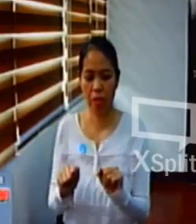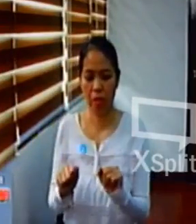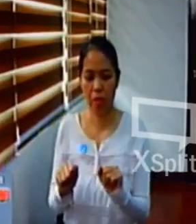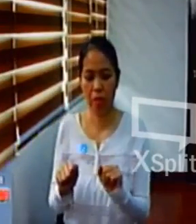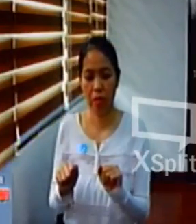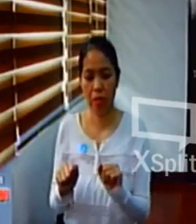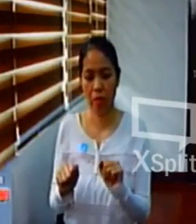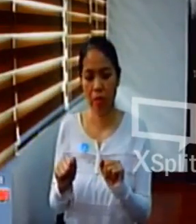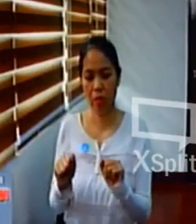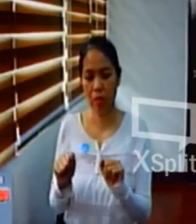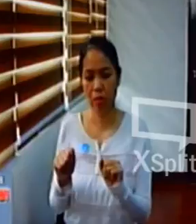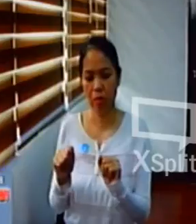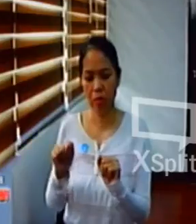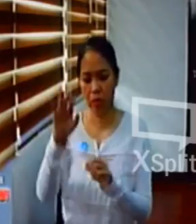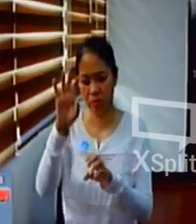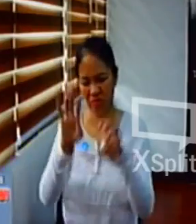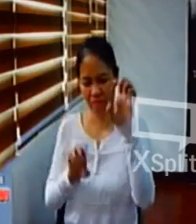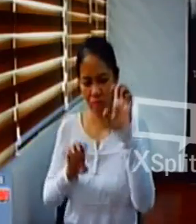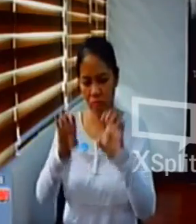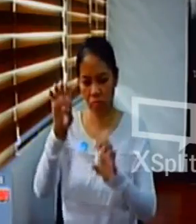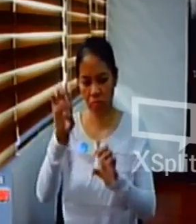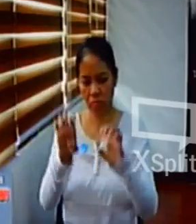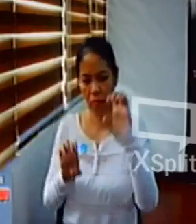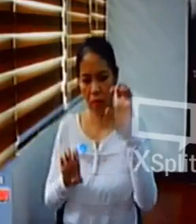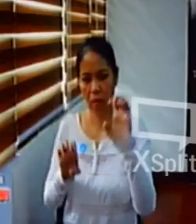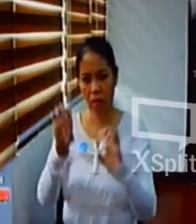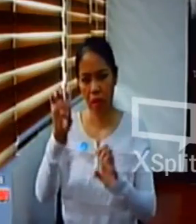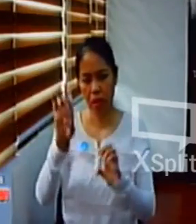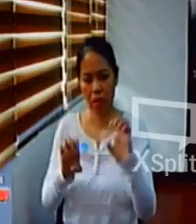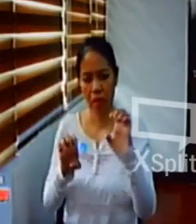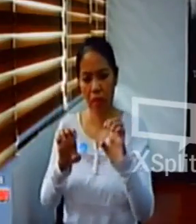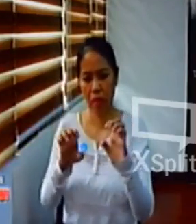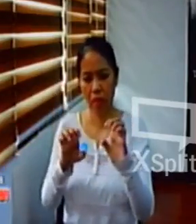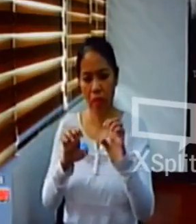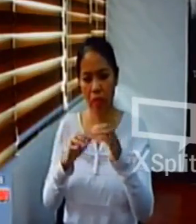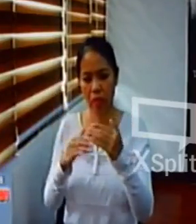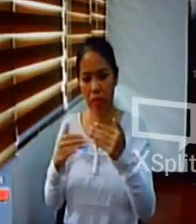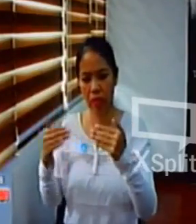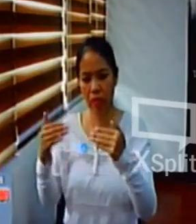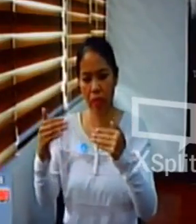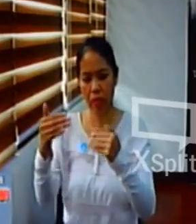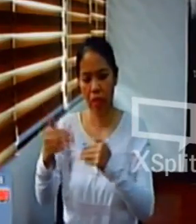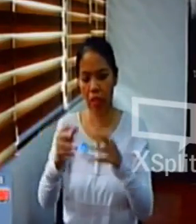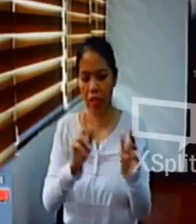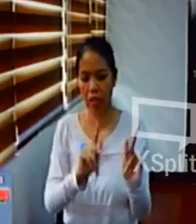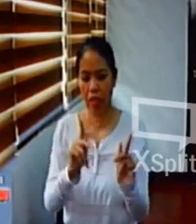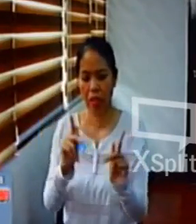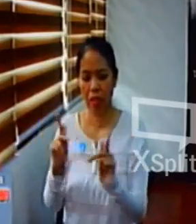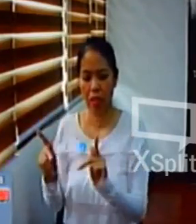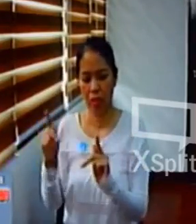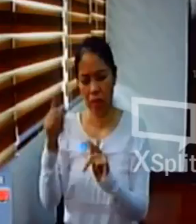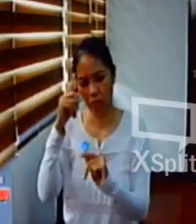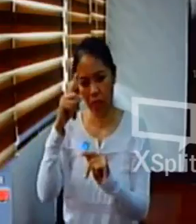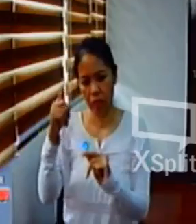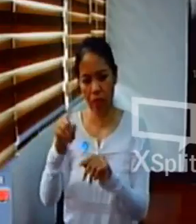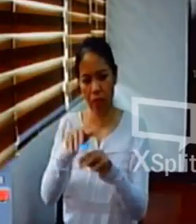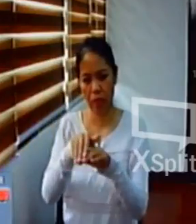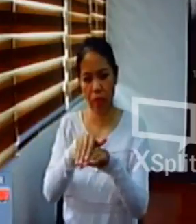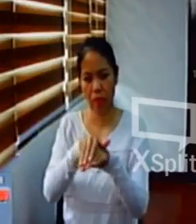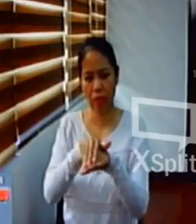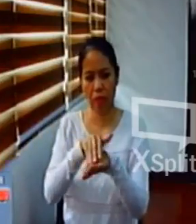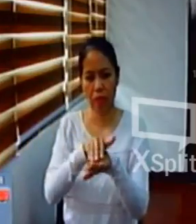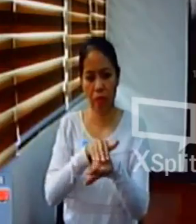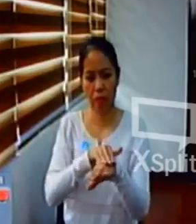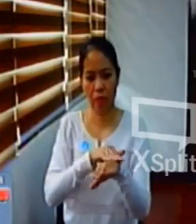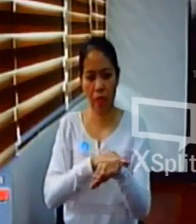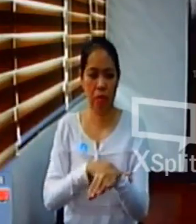for us to be able to evaluate ahead and prepare for slow onset events. We cannot wait